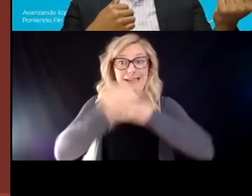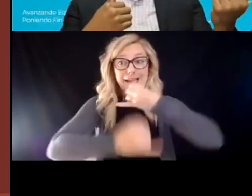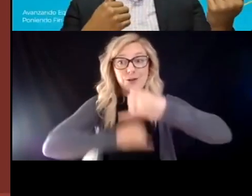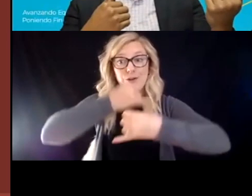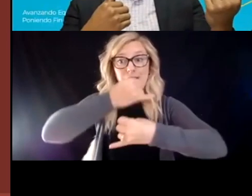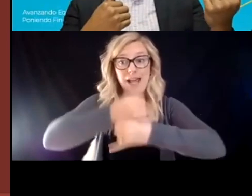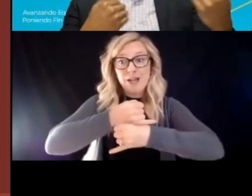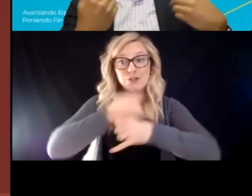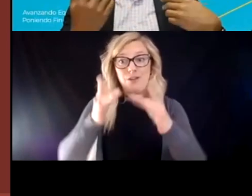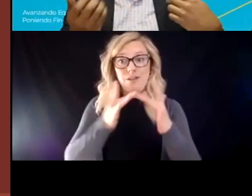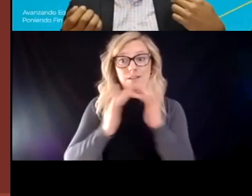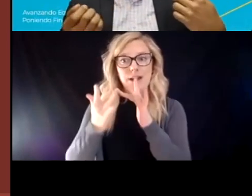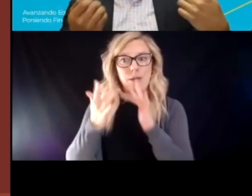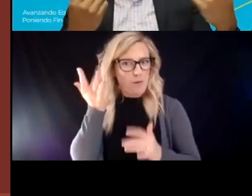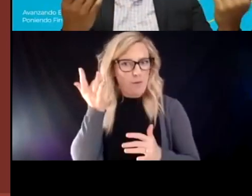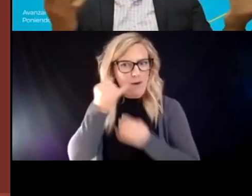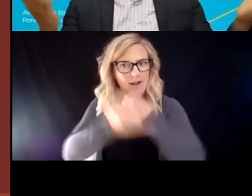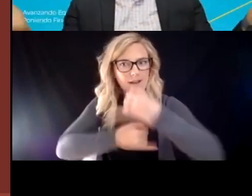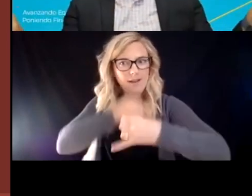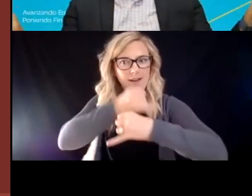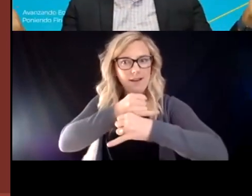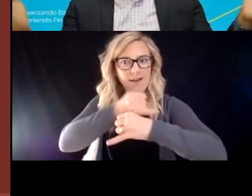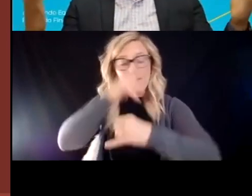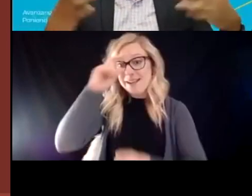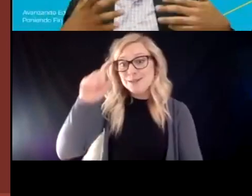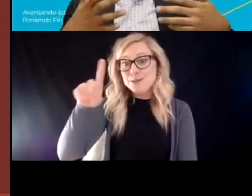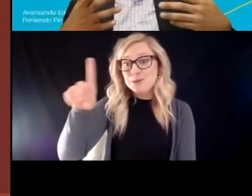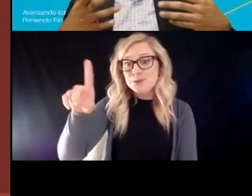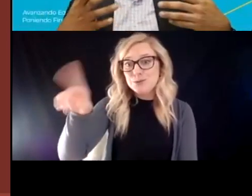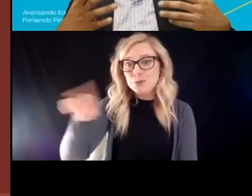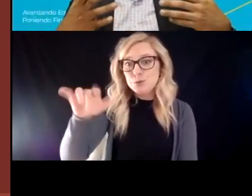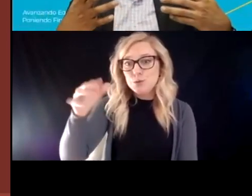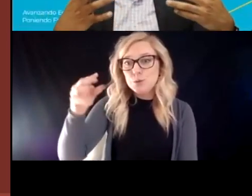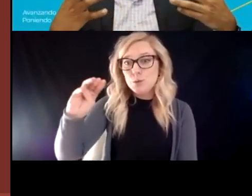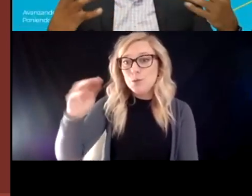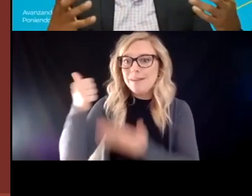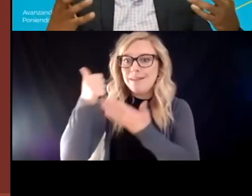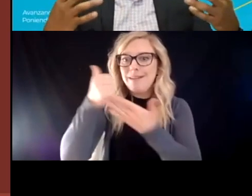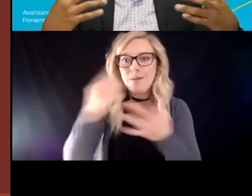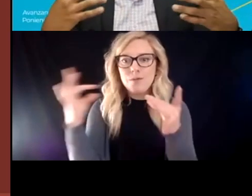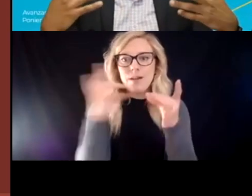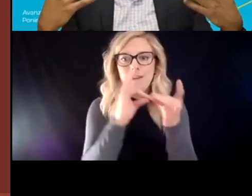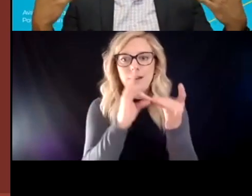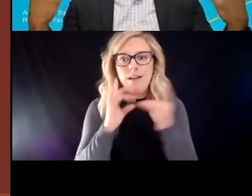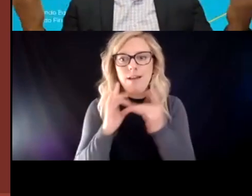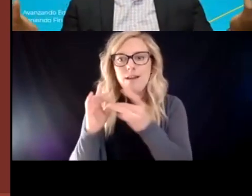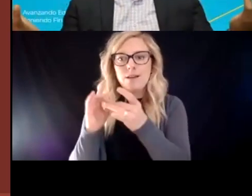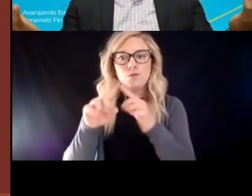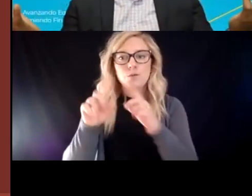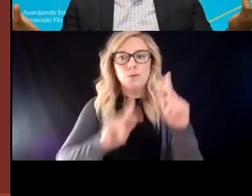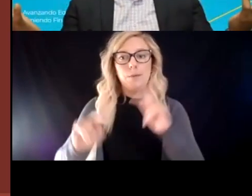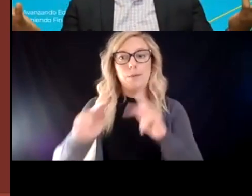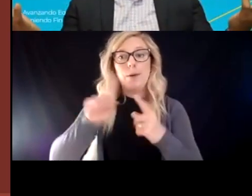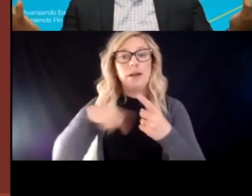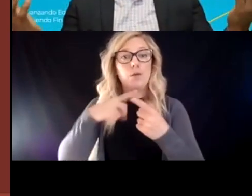international? Well, because Zoom does help get people connected. And when we have plenary sessions, people who